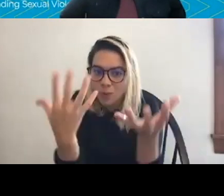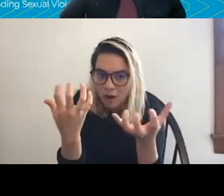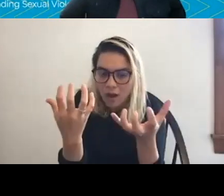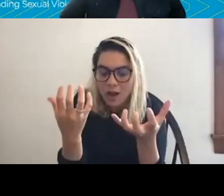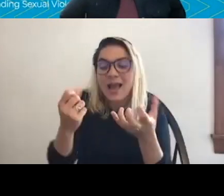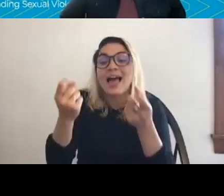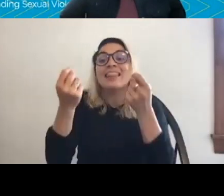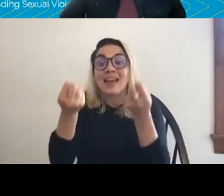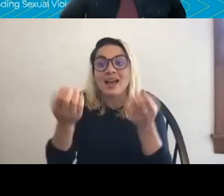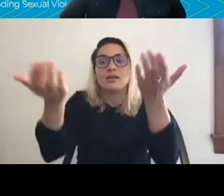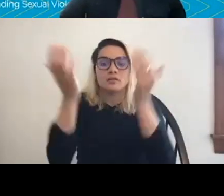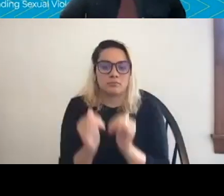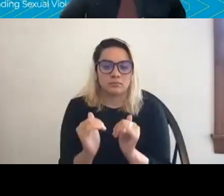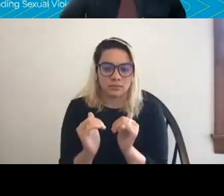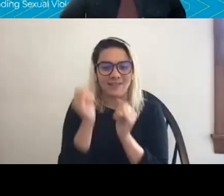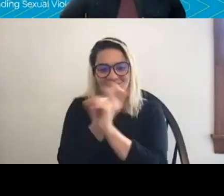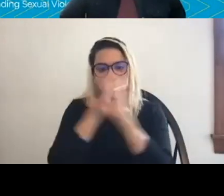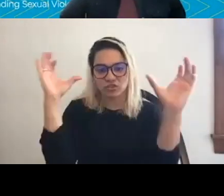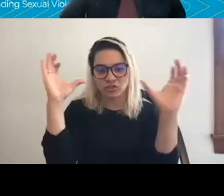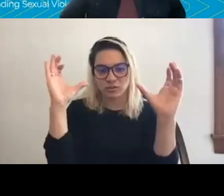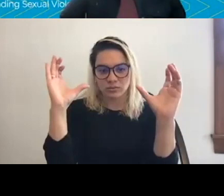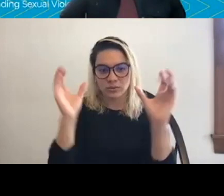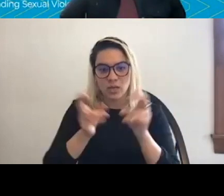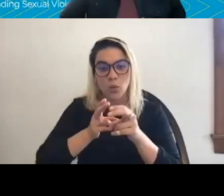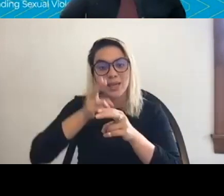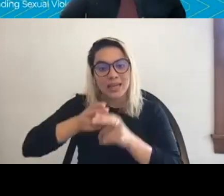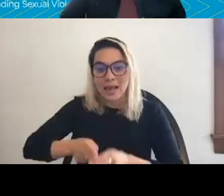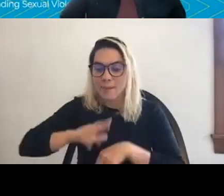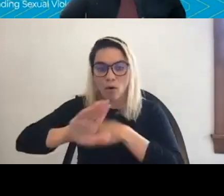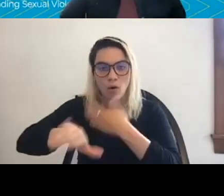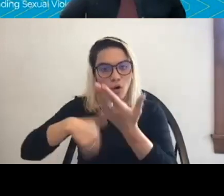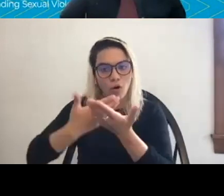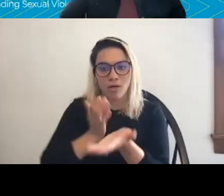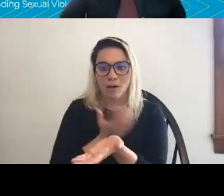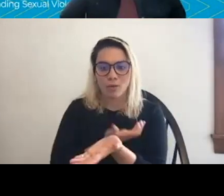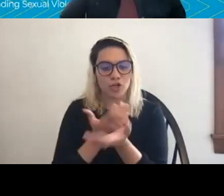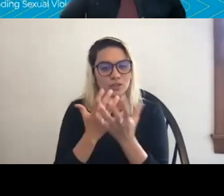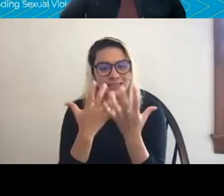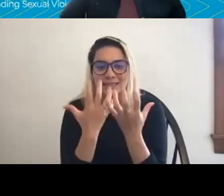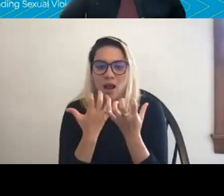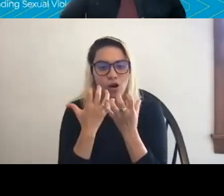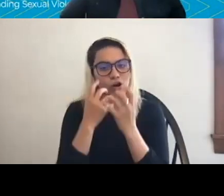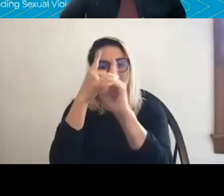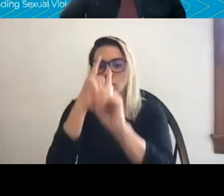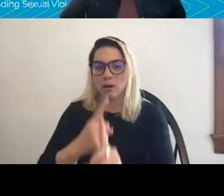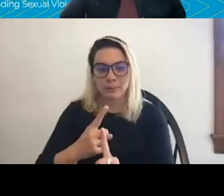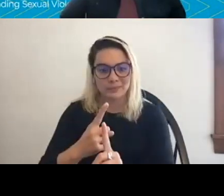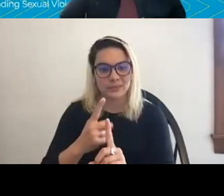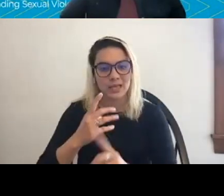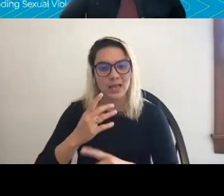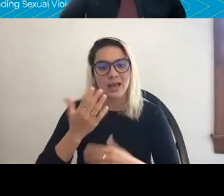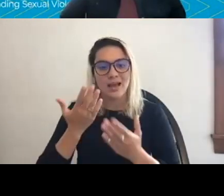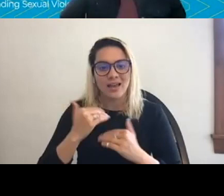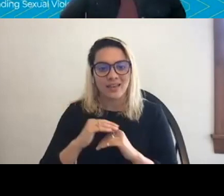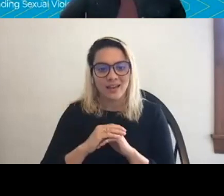the desired outcomes and affirming what we want, which is the Brownies. And we'll go in a second about what the Brownies